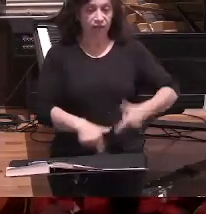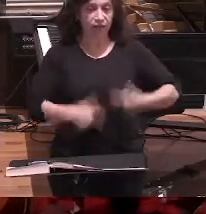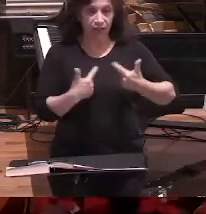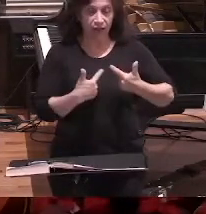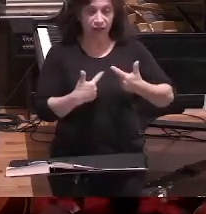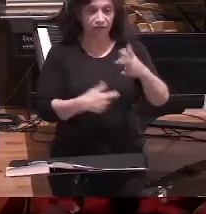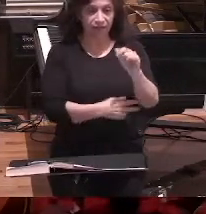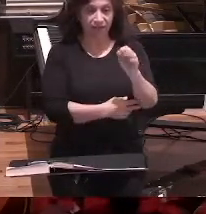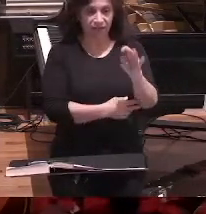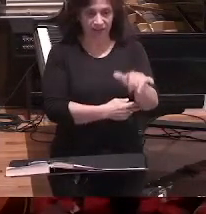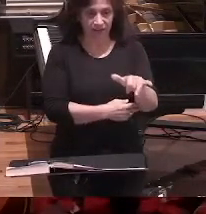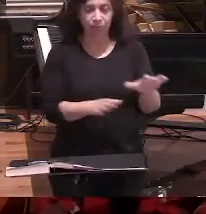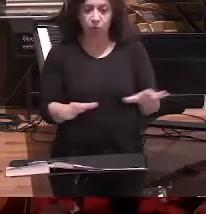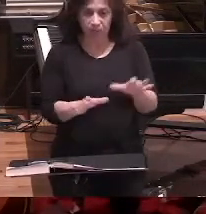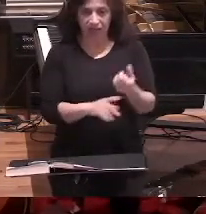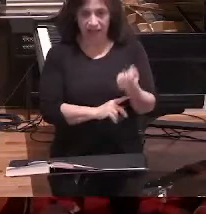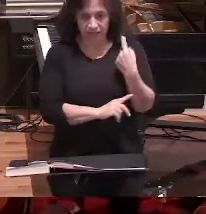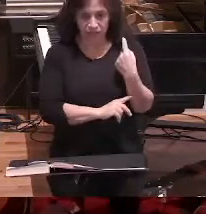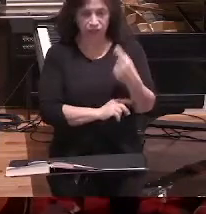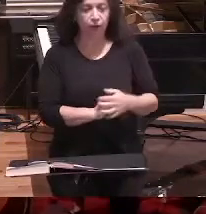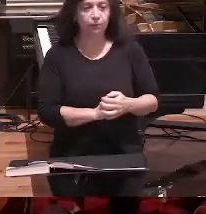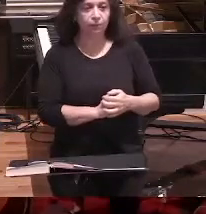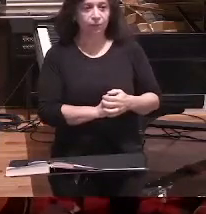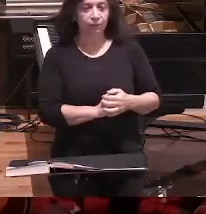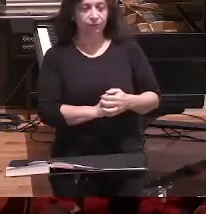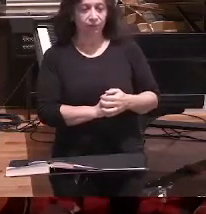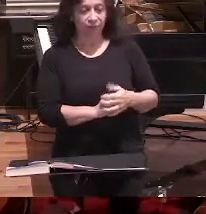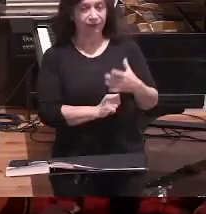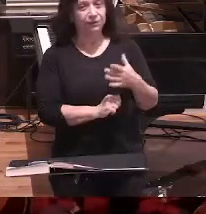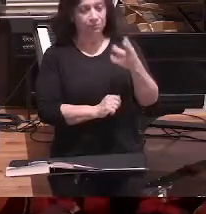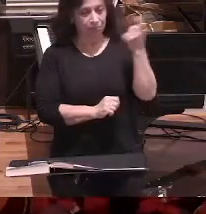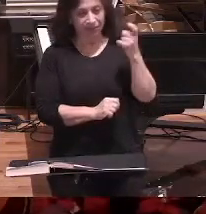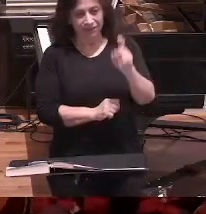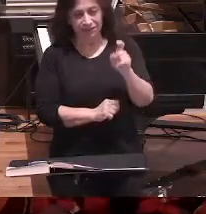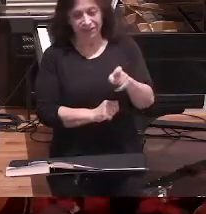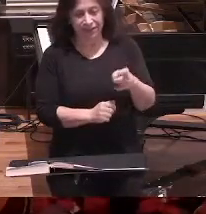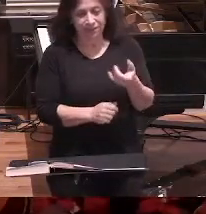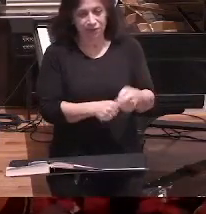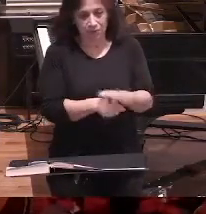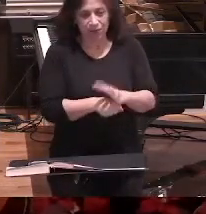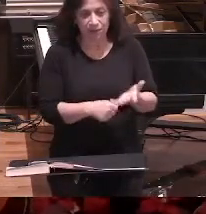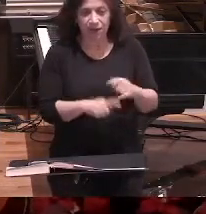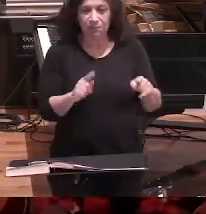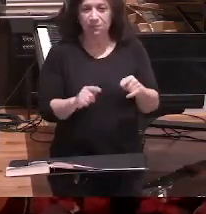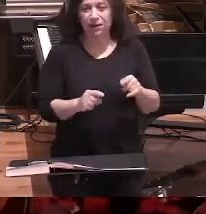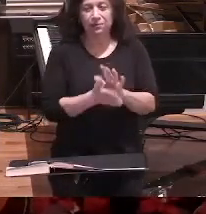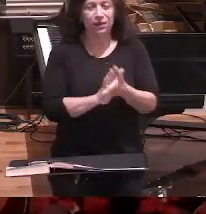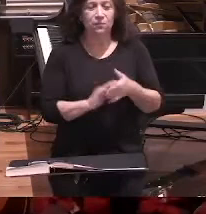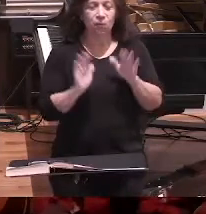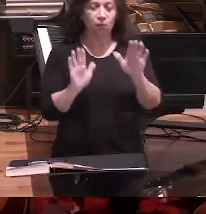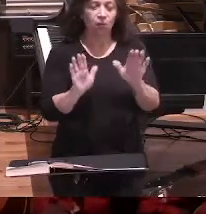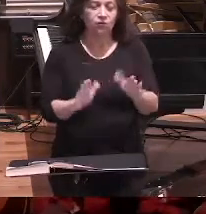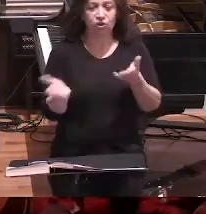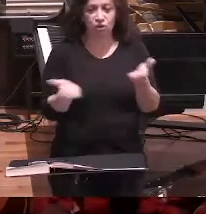live nativity. We did this last year, sort of out of need and necessity, and it turned out to be a wonderful,